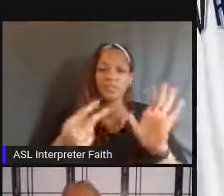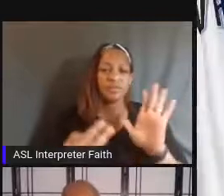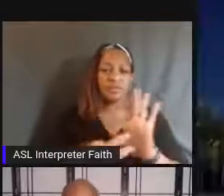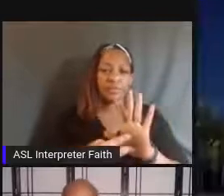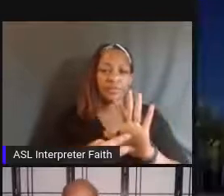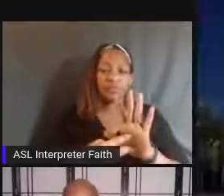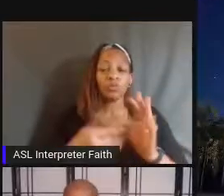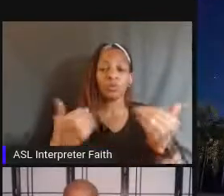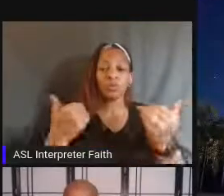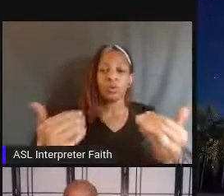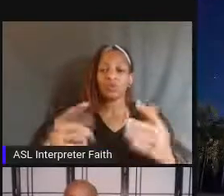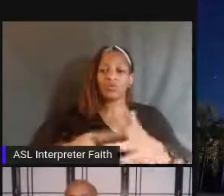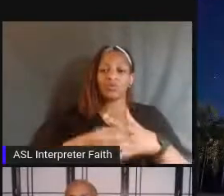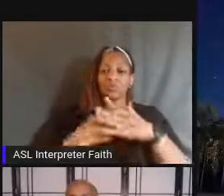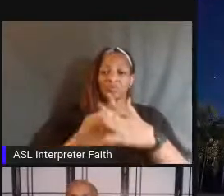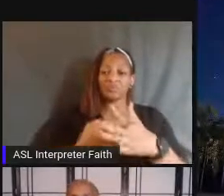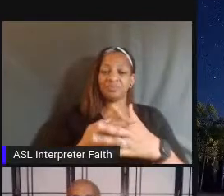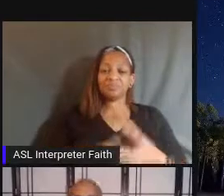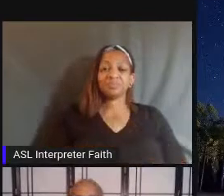start with an analogy.